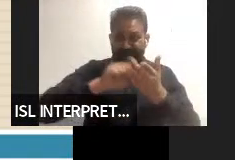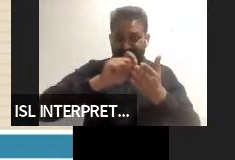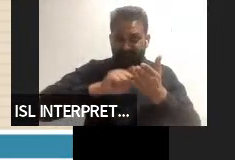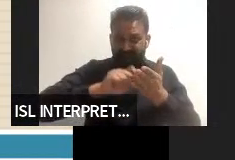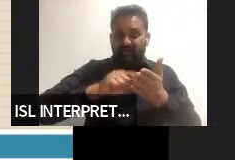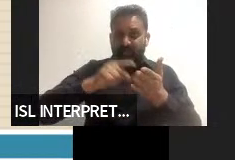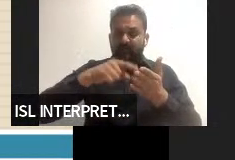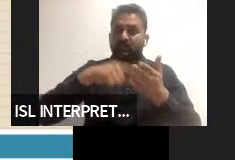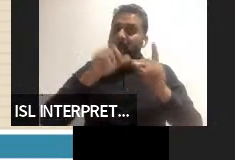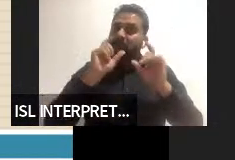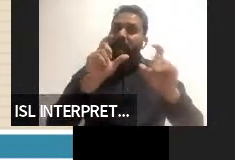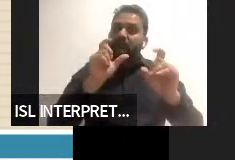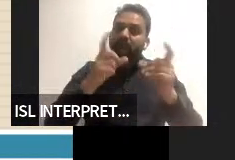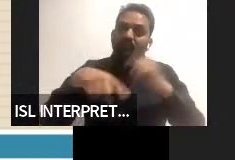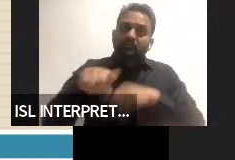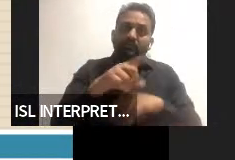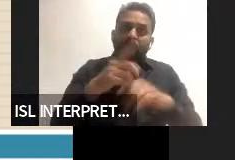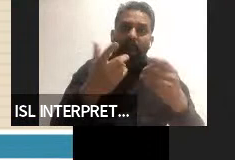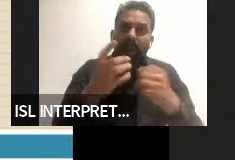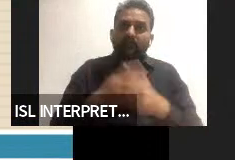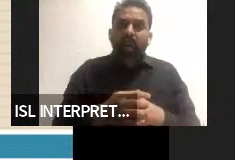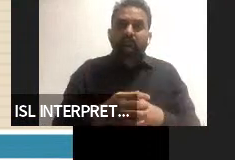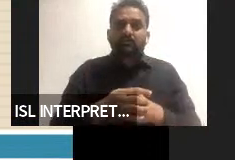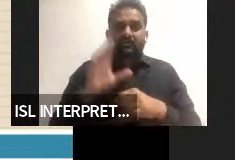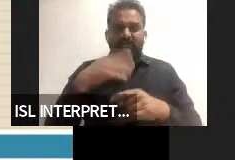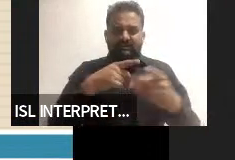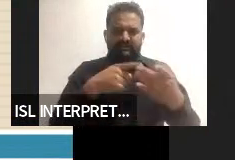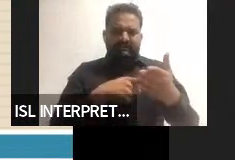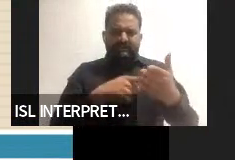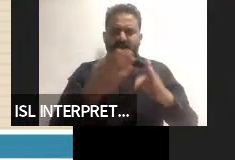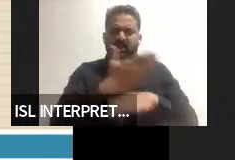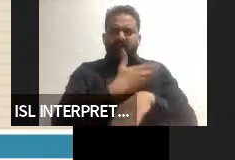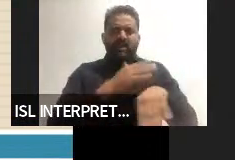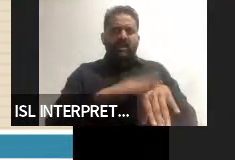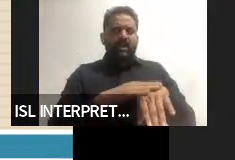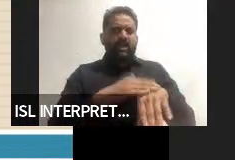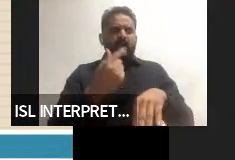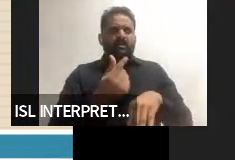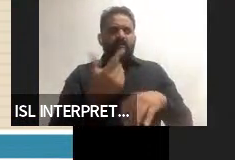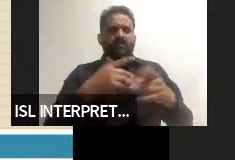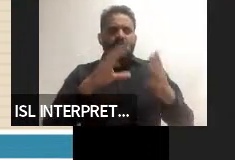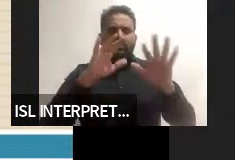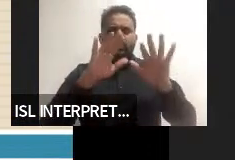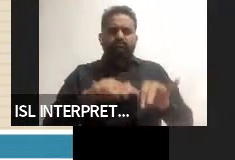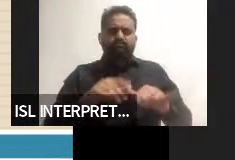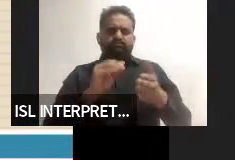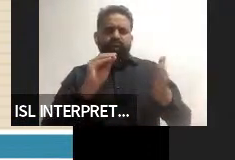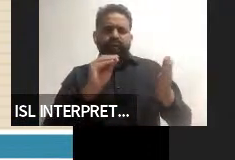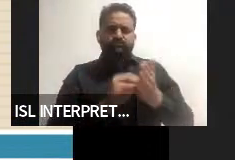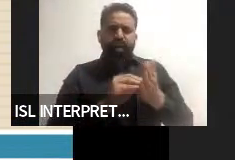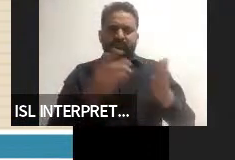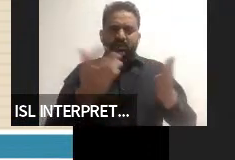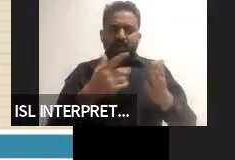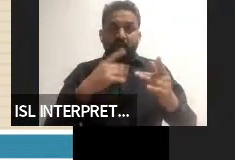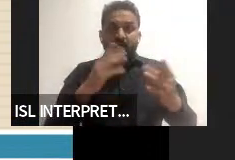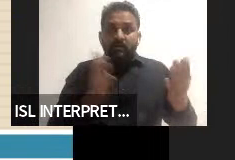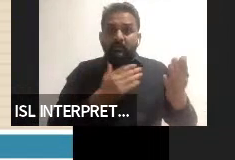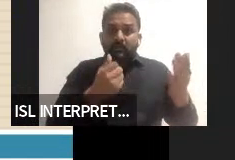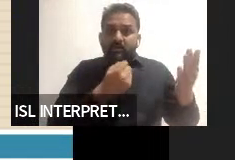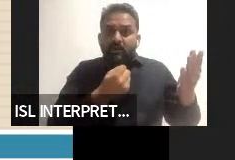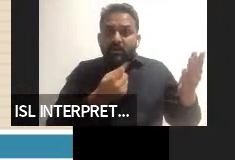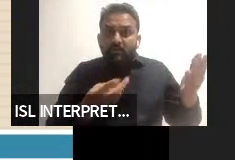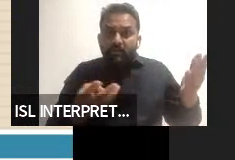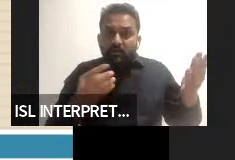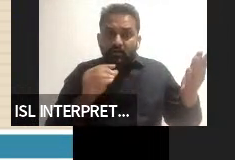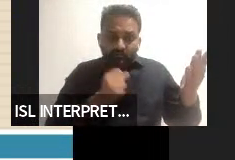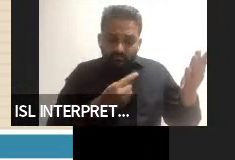that. Where you have used this case in your text must be written in a page number. So you have